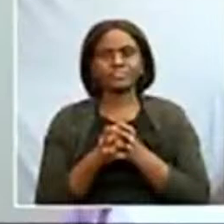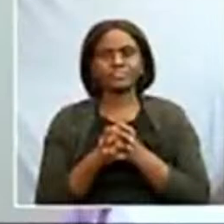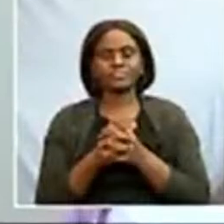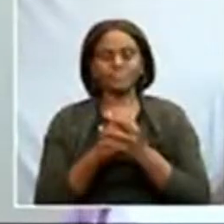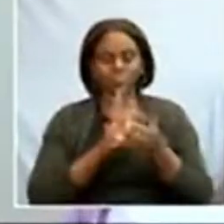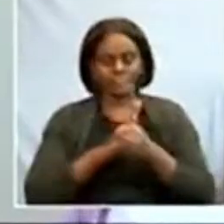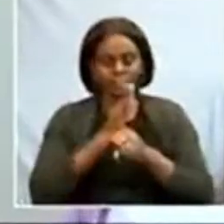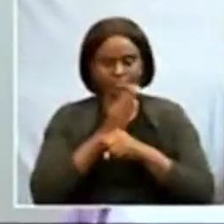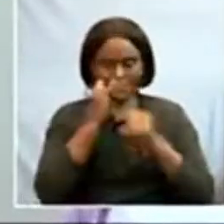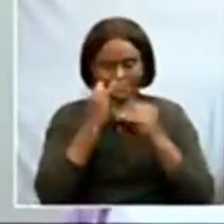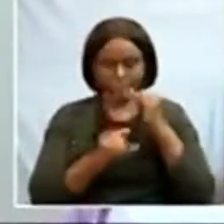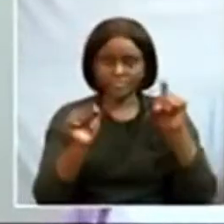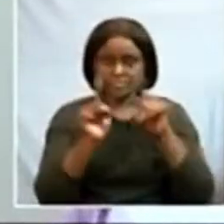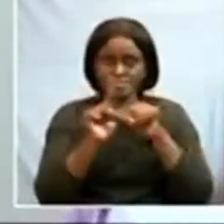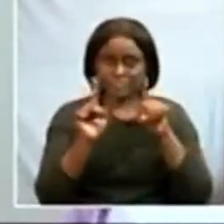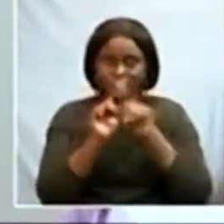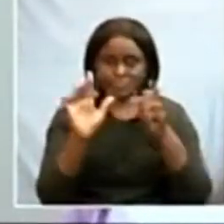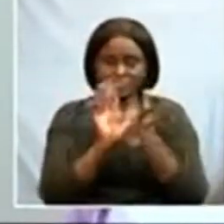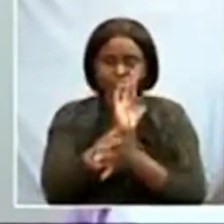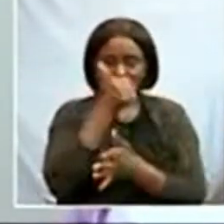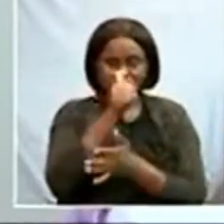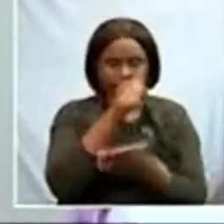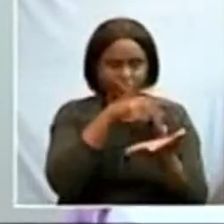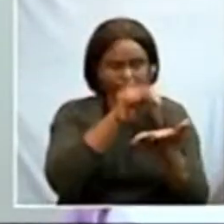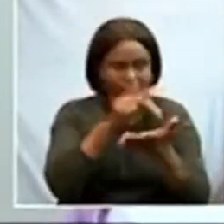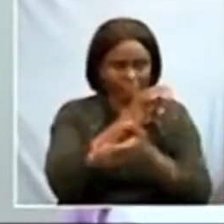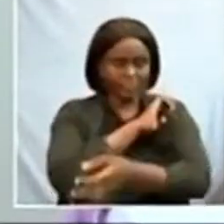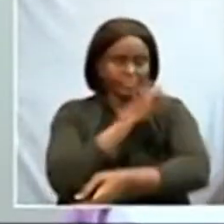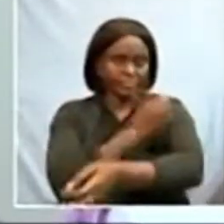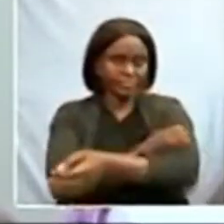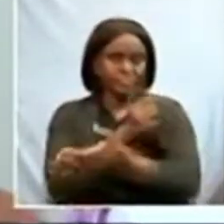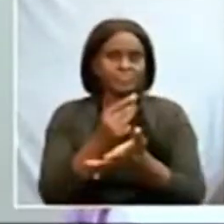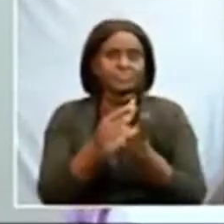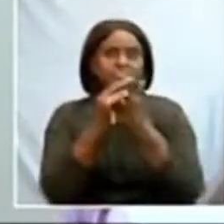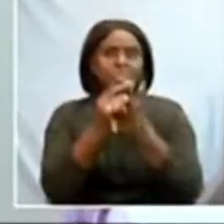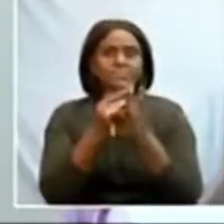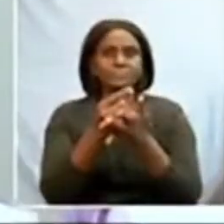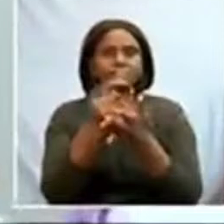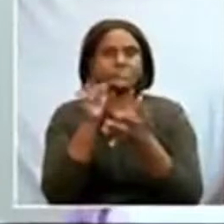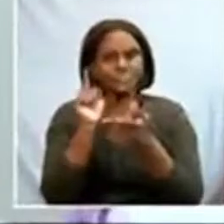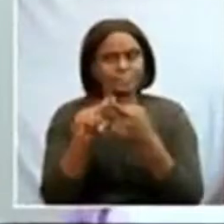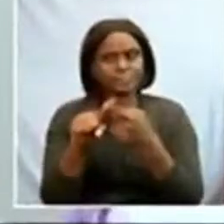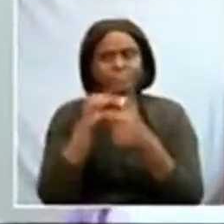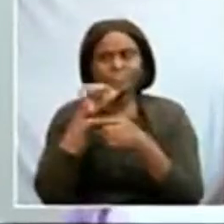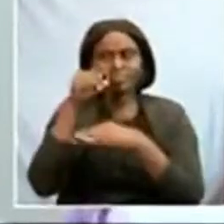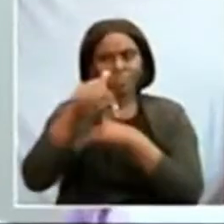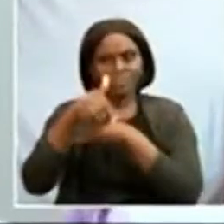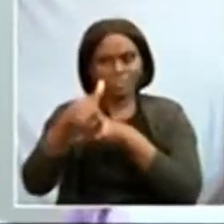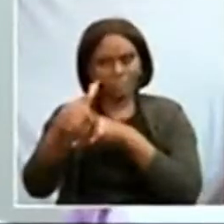Then the same page 10, payment of empowerment grants, of course, to unregistered